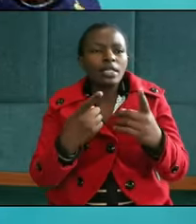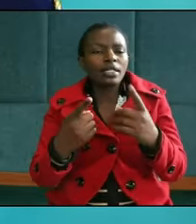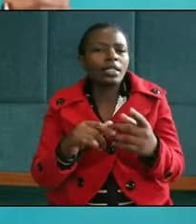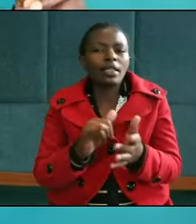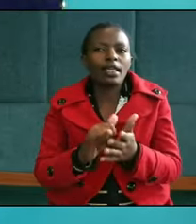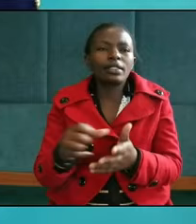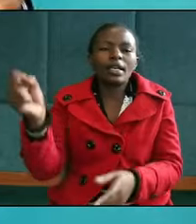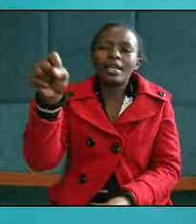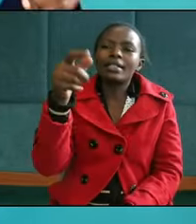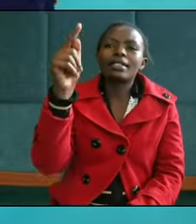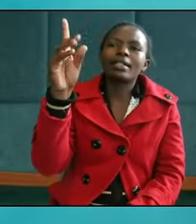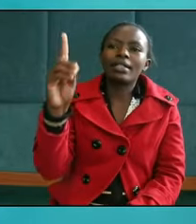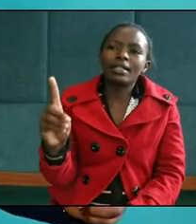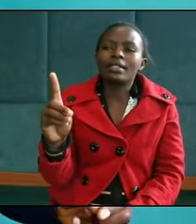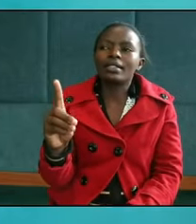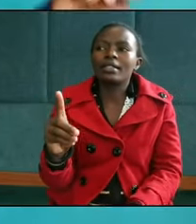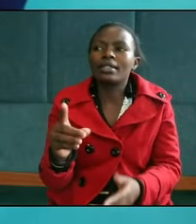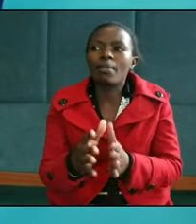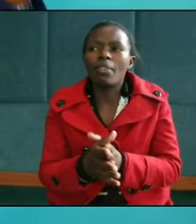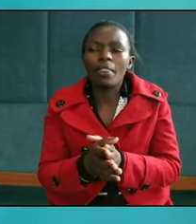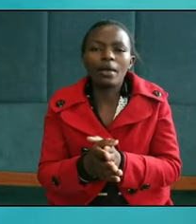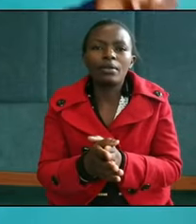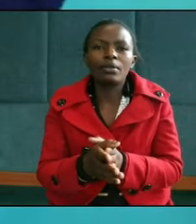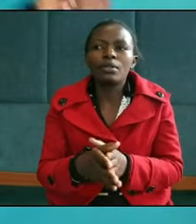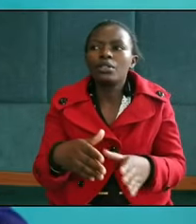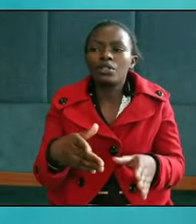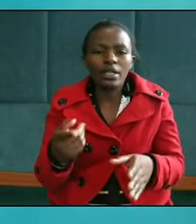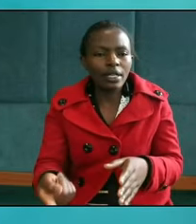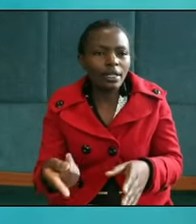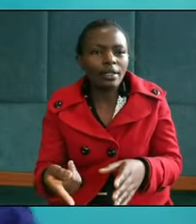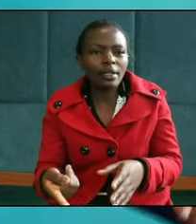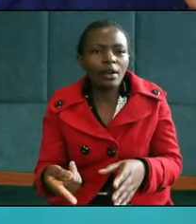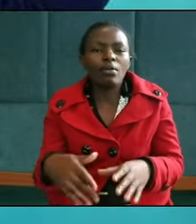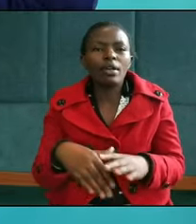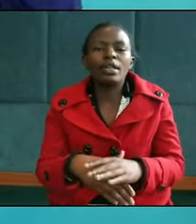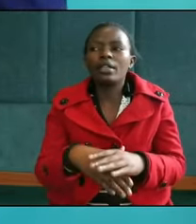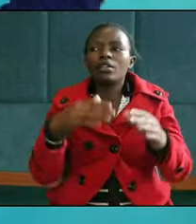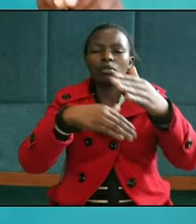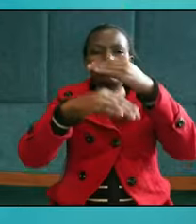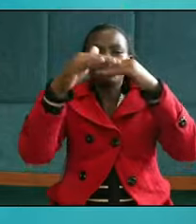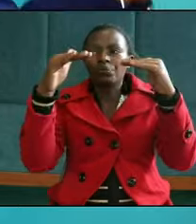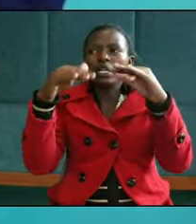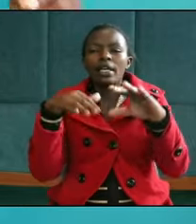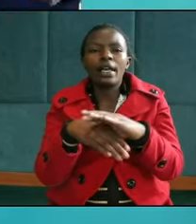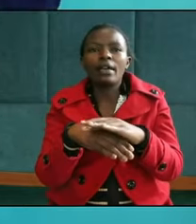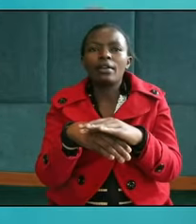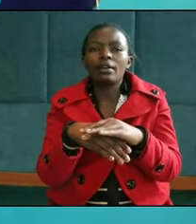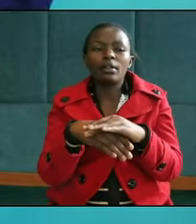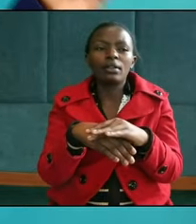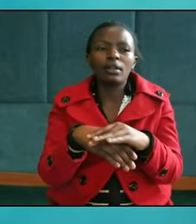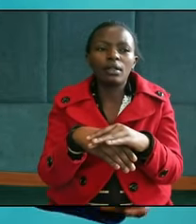STDs, sexually transmitted diseases. Today in colleges and universities, we have STGs,